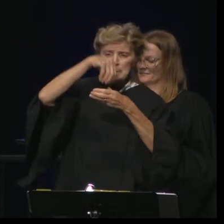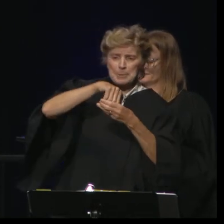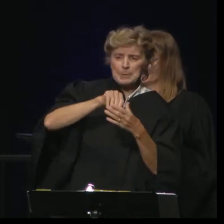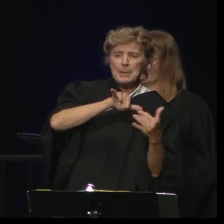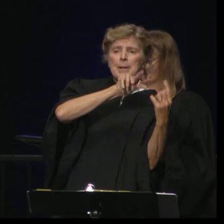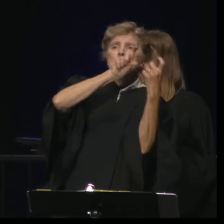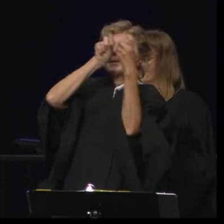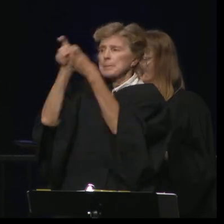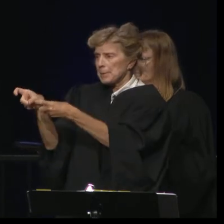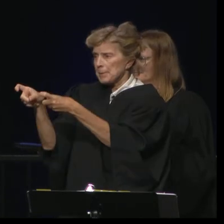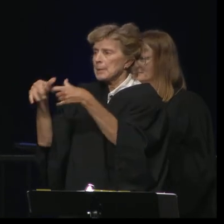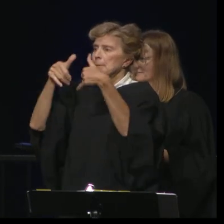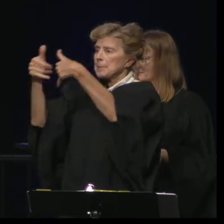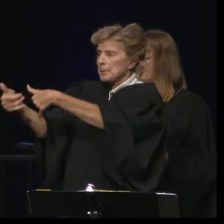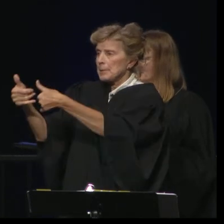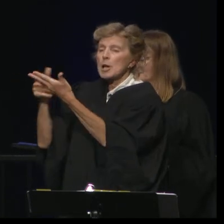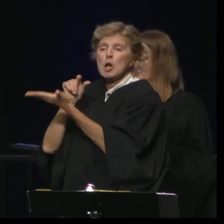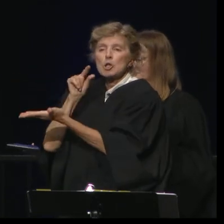George Strathy.